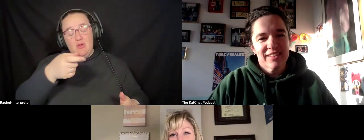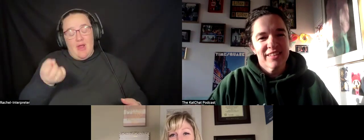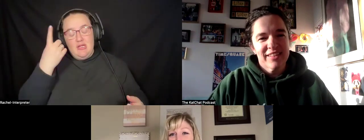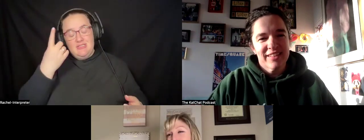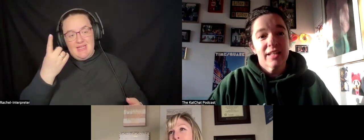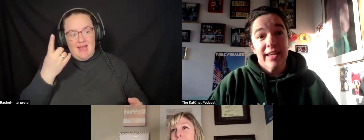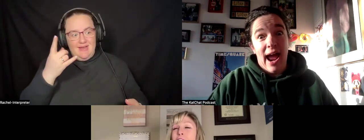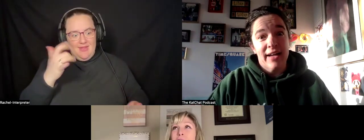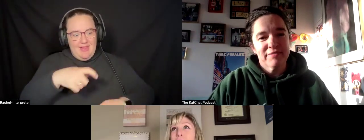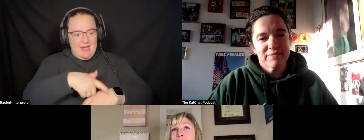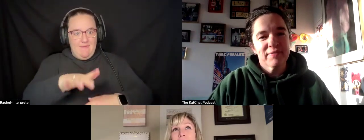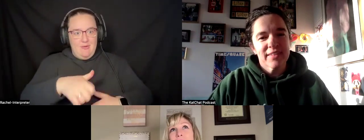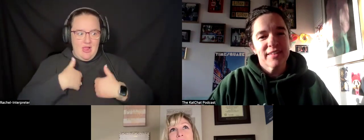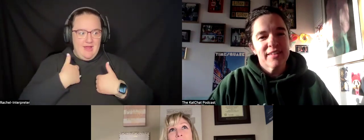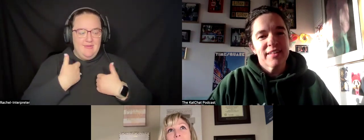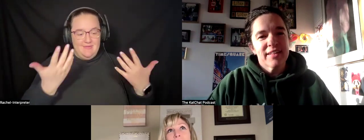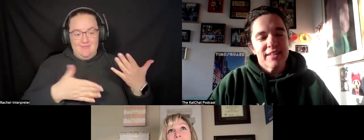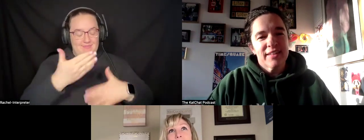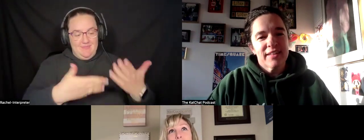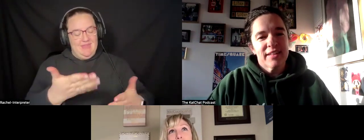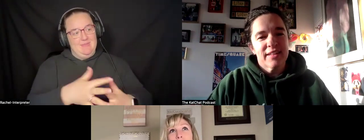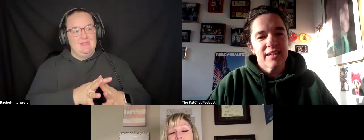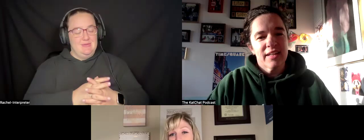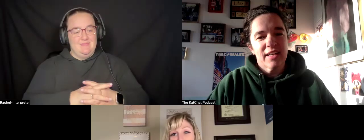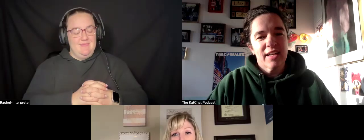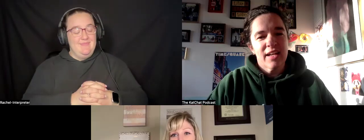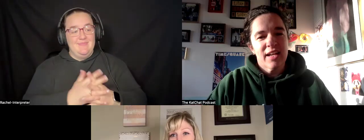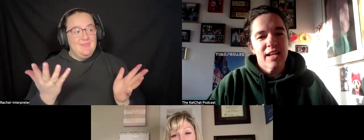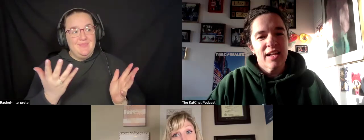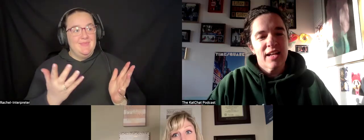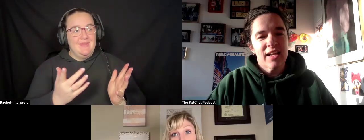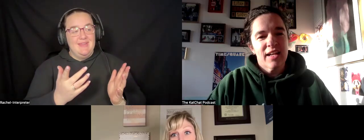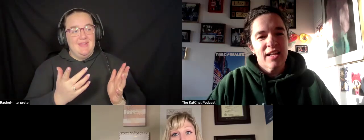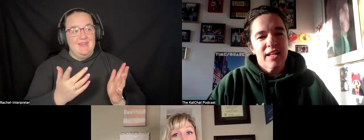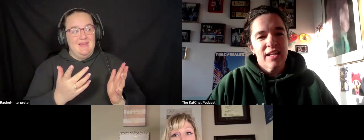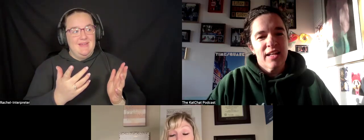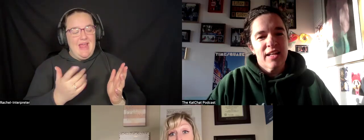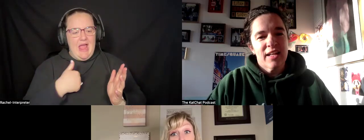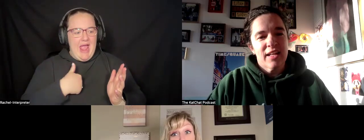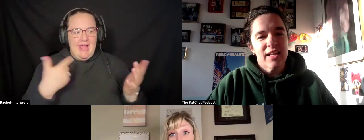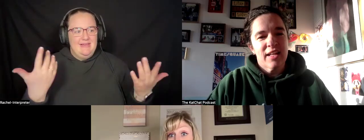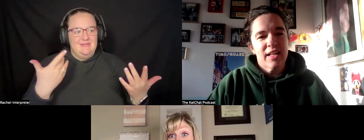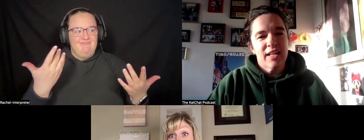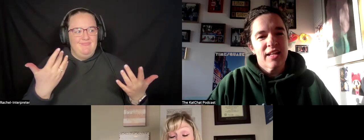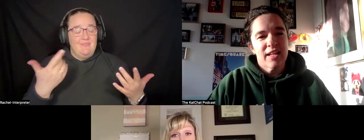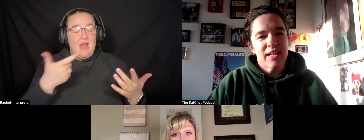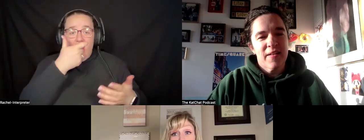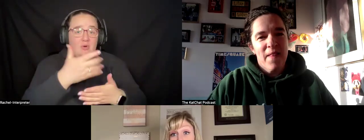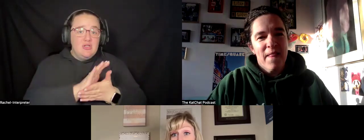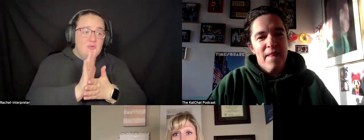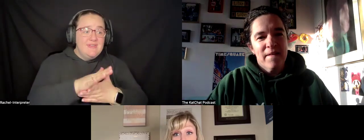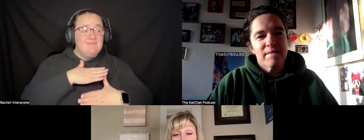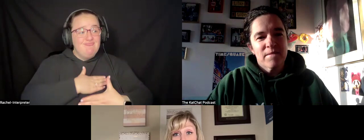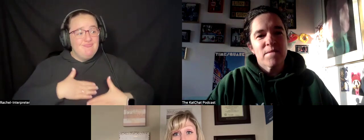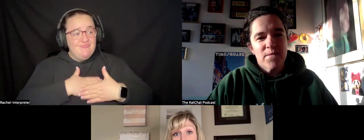kind of how that time of your life Yeah. goes and but so I was just kind of again, I watched the movies and I